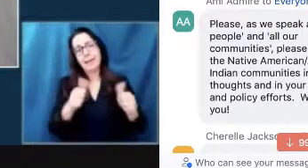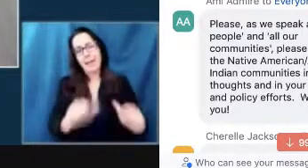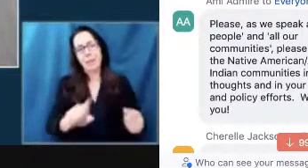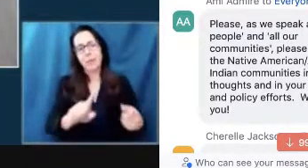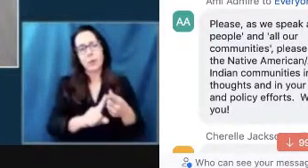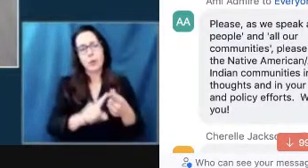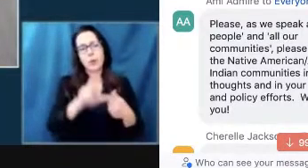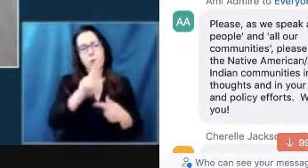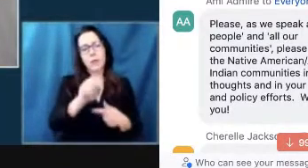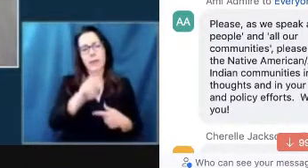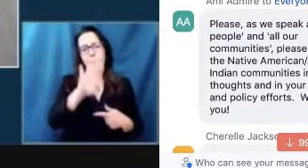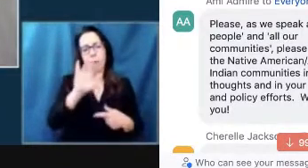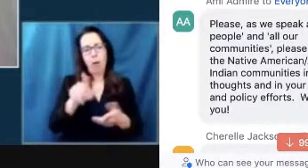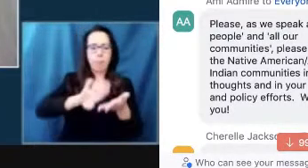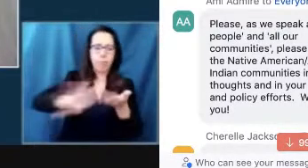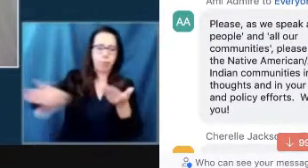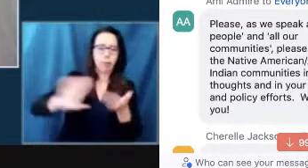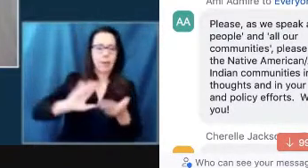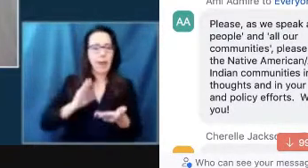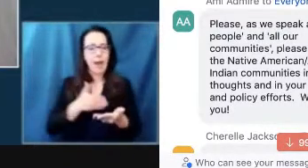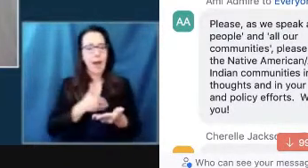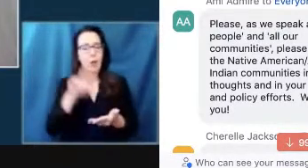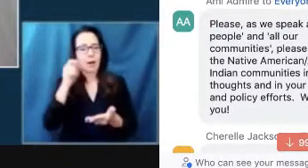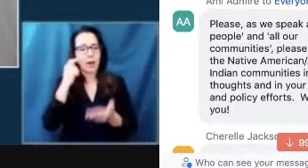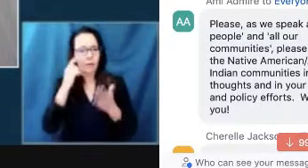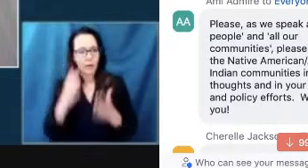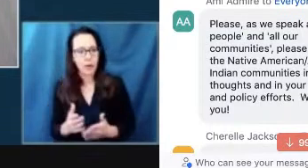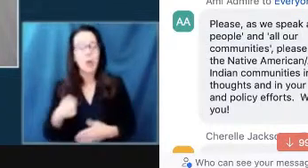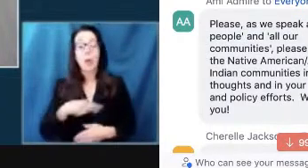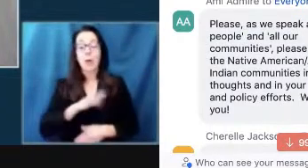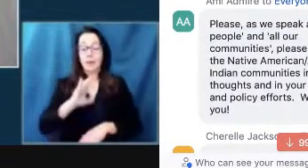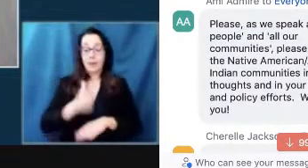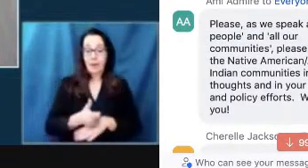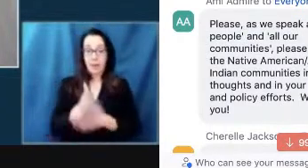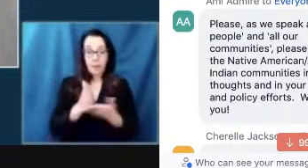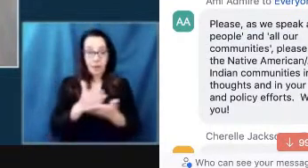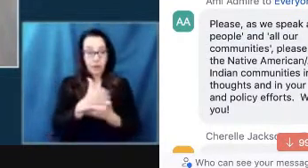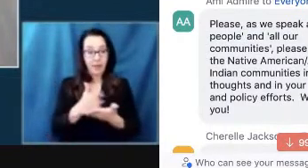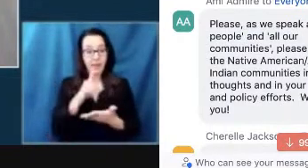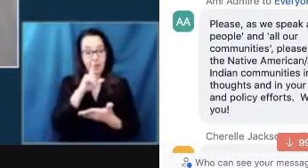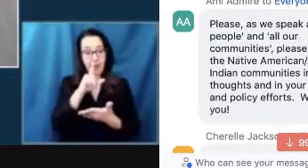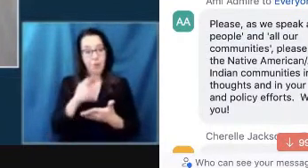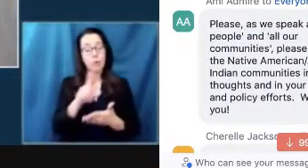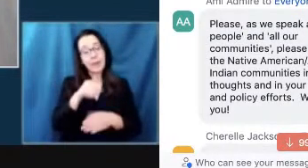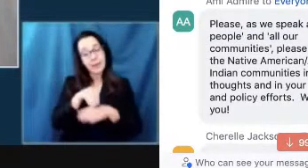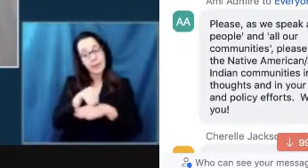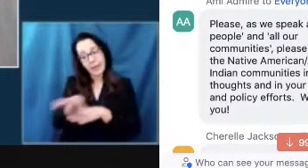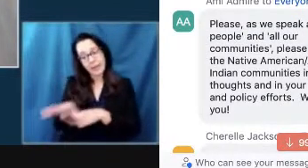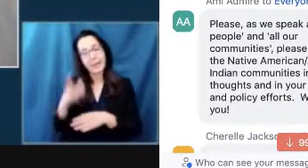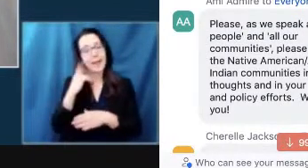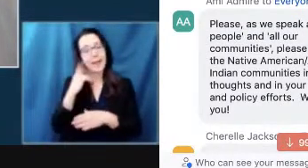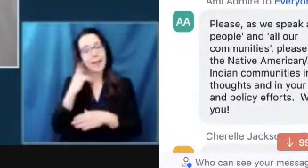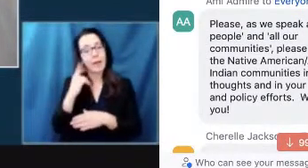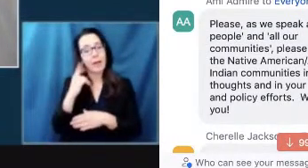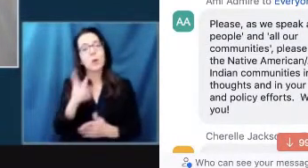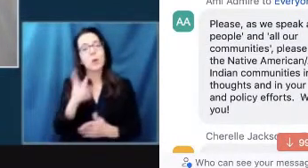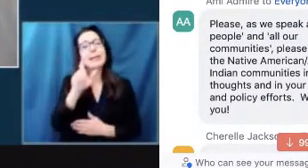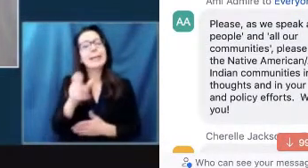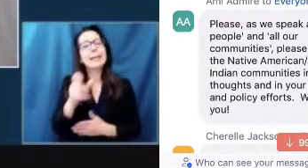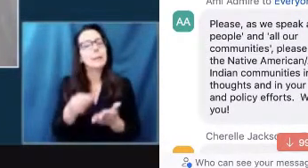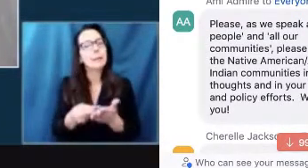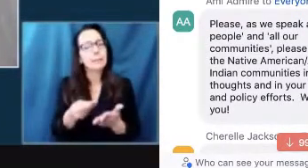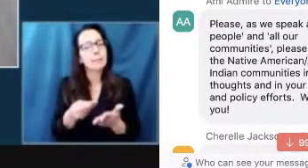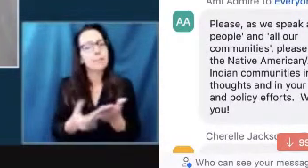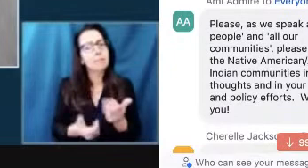and Assembly were able to create a budget that made a difference to the Californians who needed it most. We were able to extend